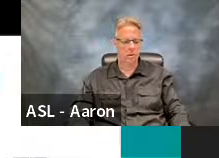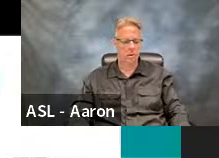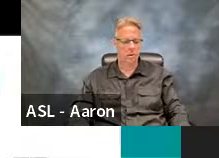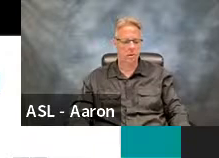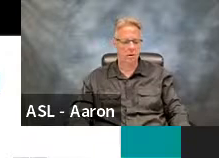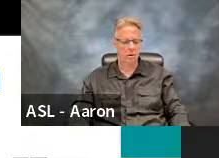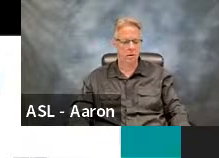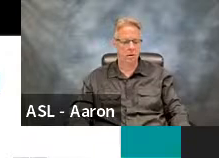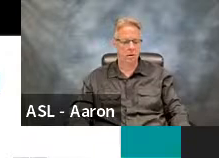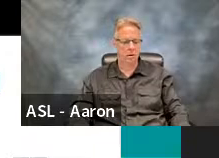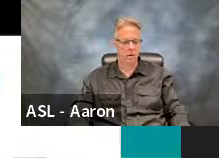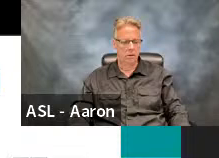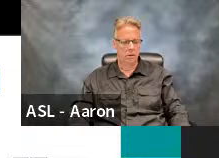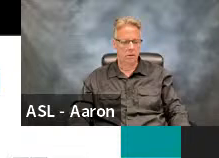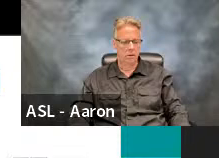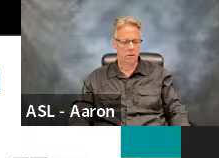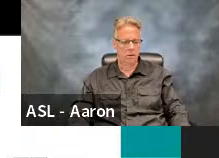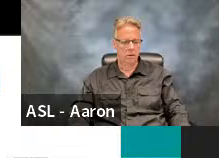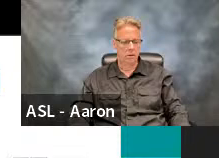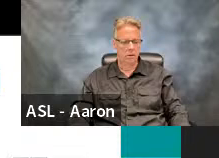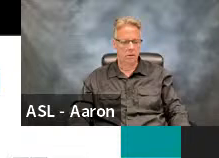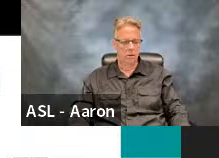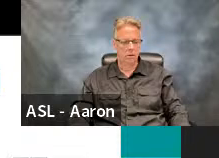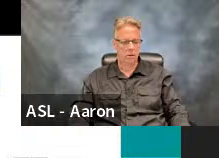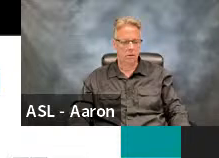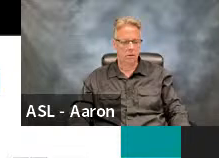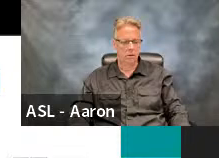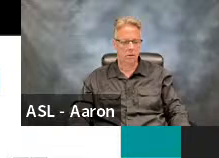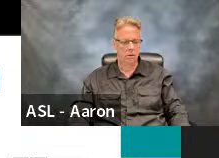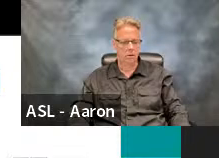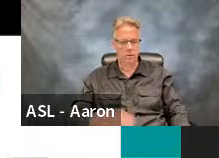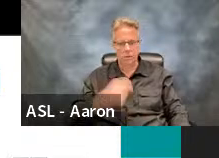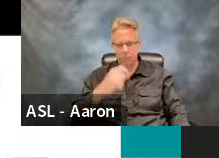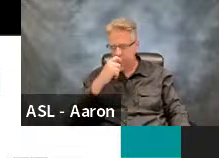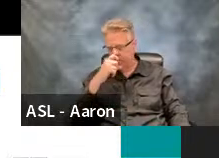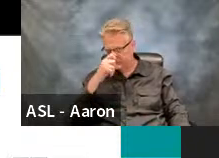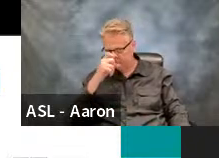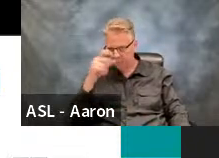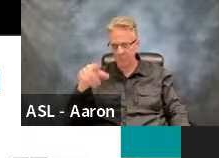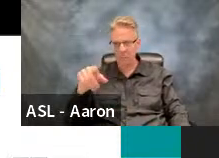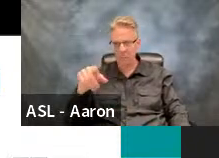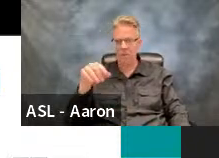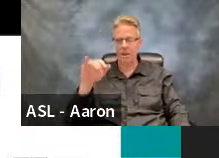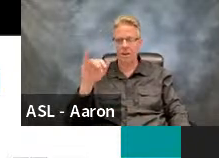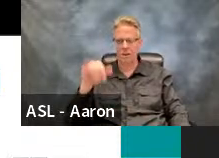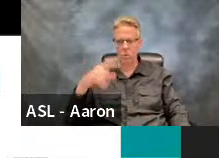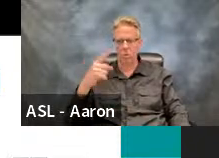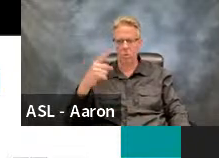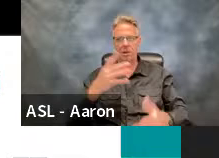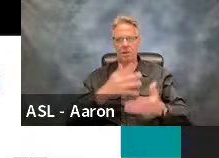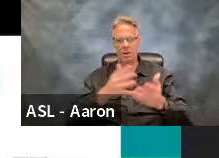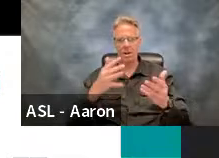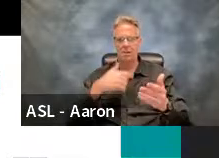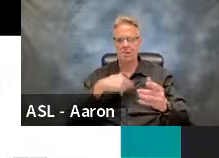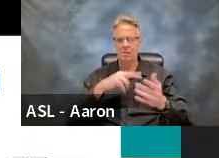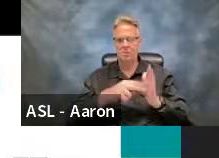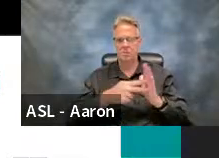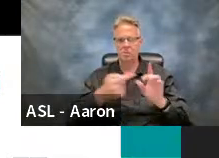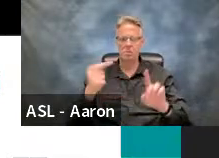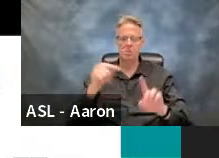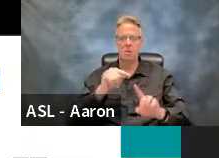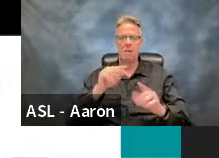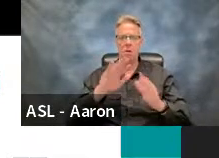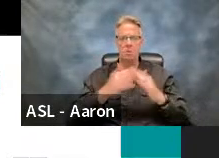Okay. Got everything except for maybe did you mention the community connector at the north end there, Brad? No, that's one thing I was going to go back to. So the